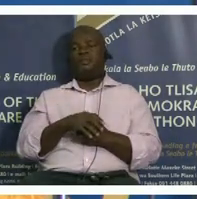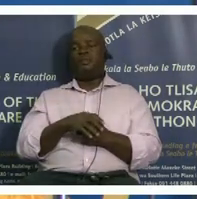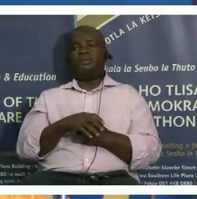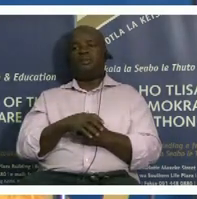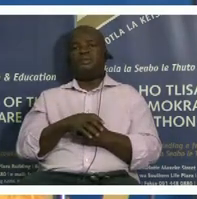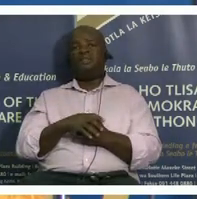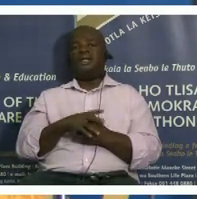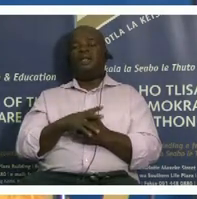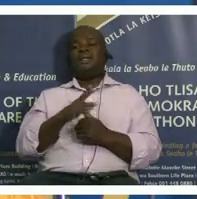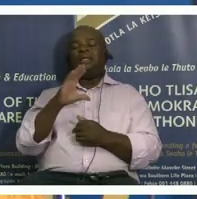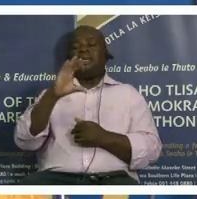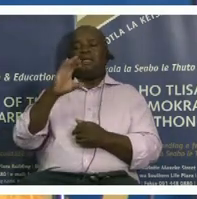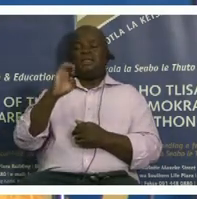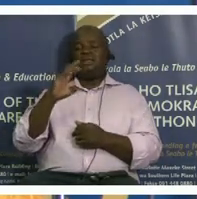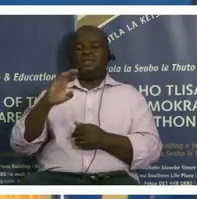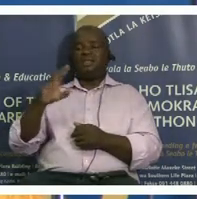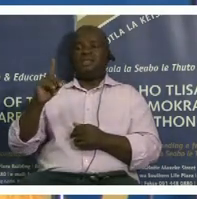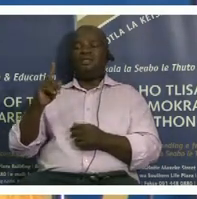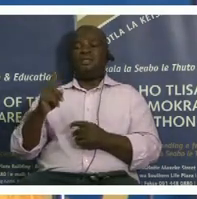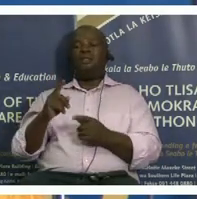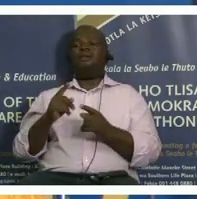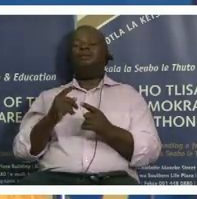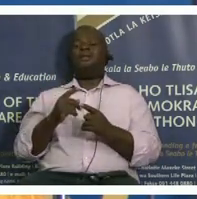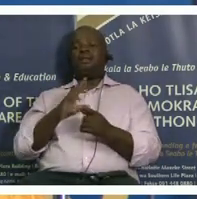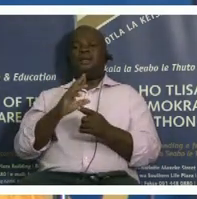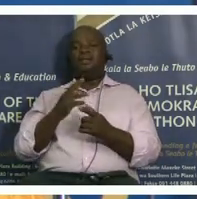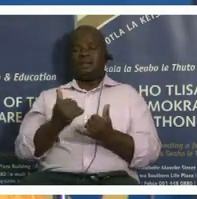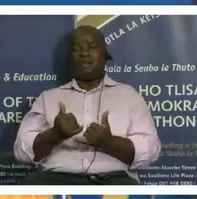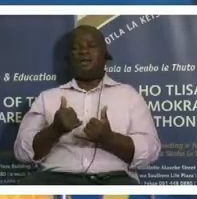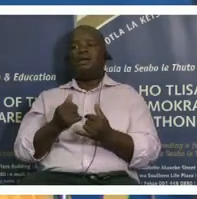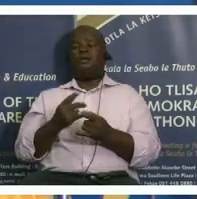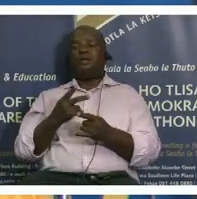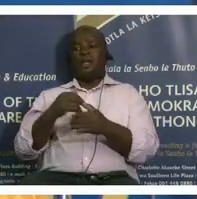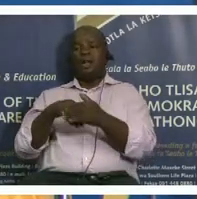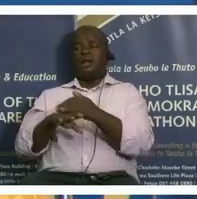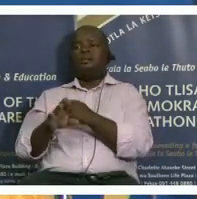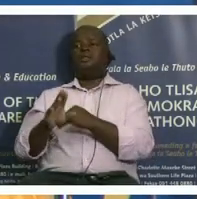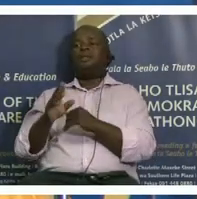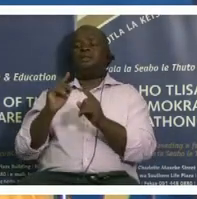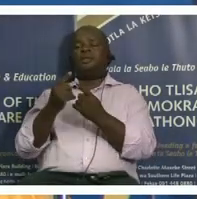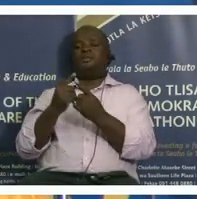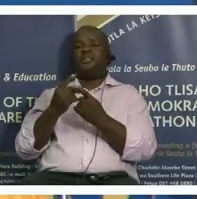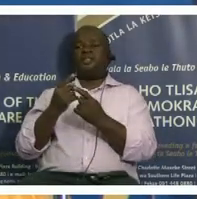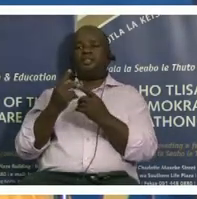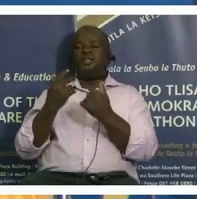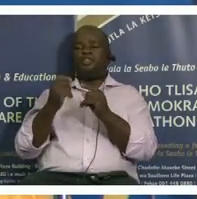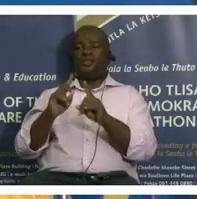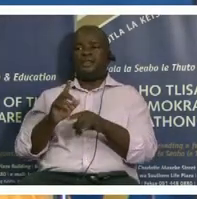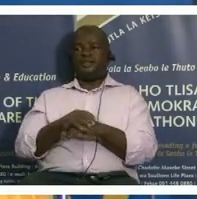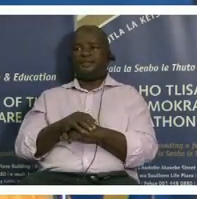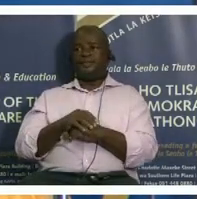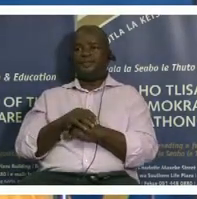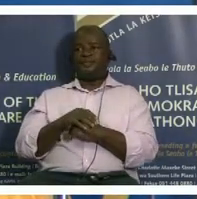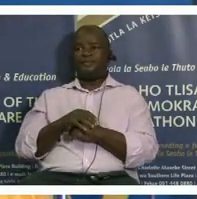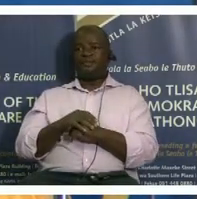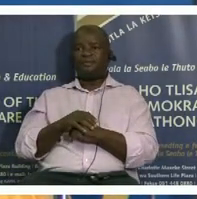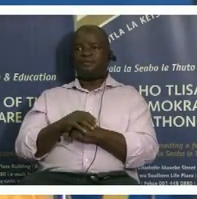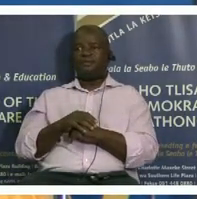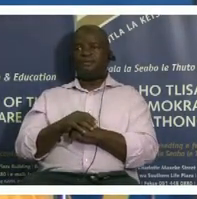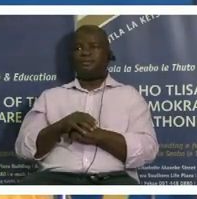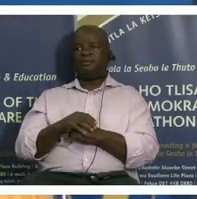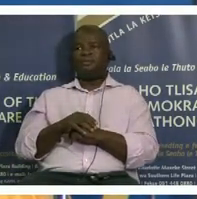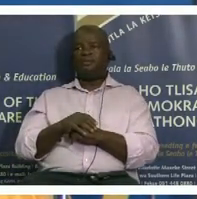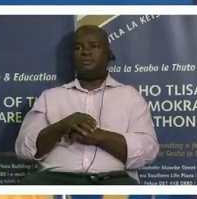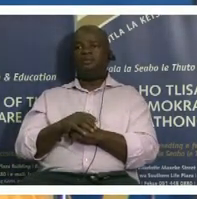early childhood development function now resides under the Department of Education and continues